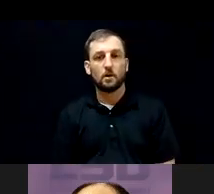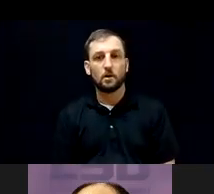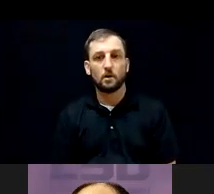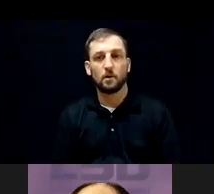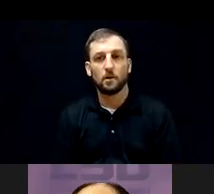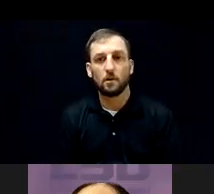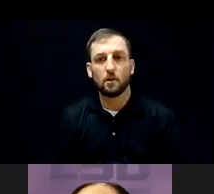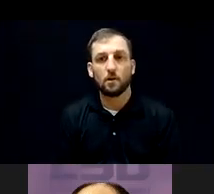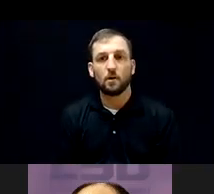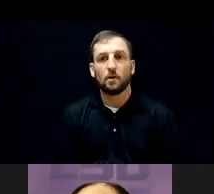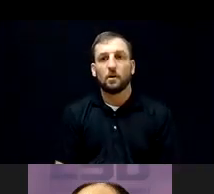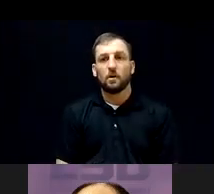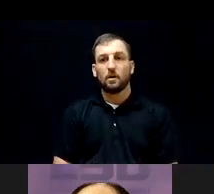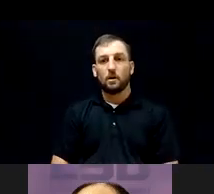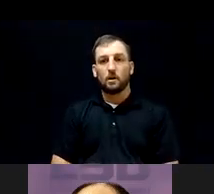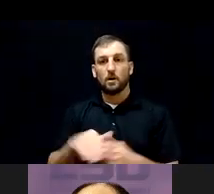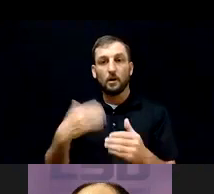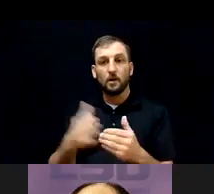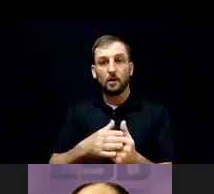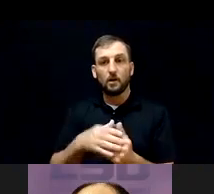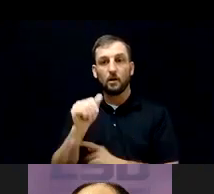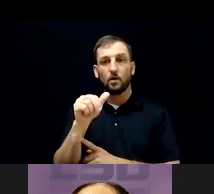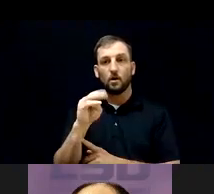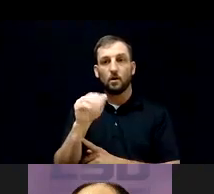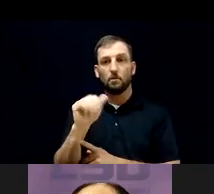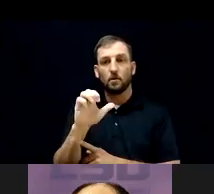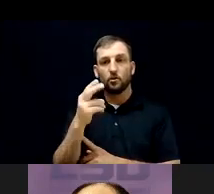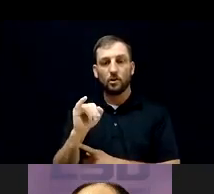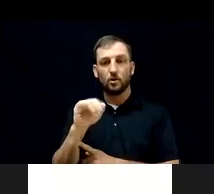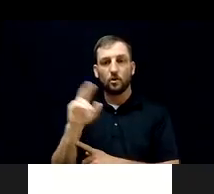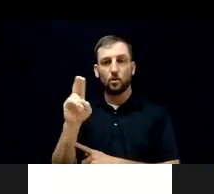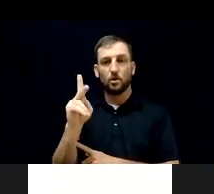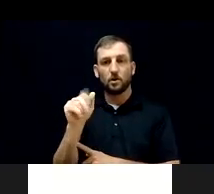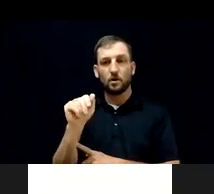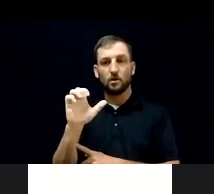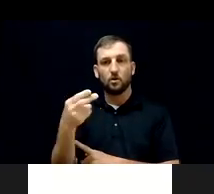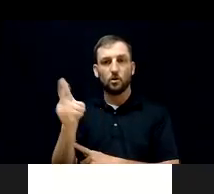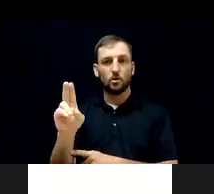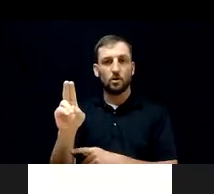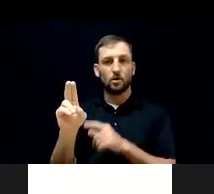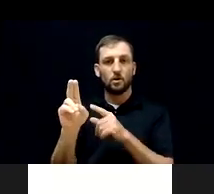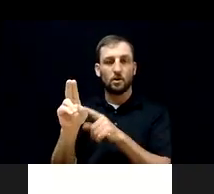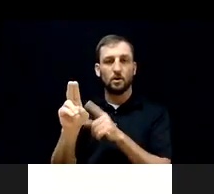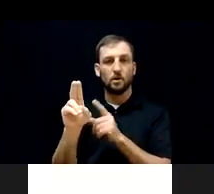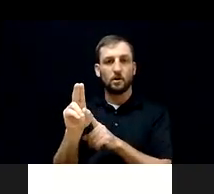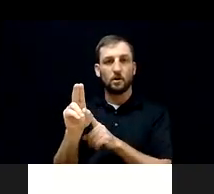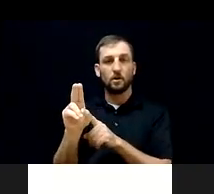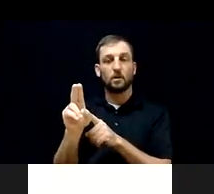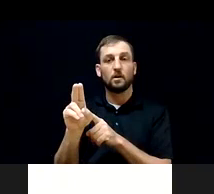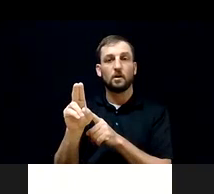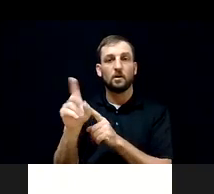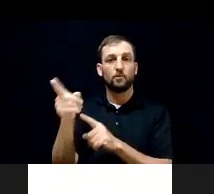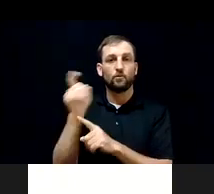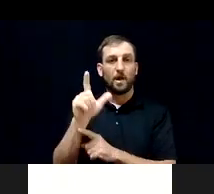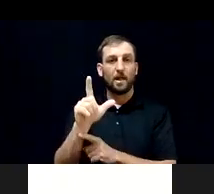Next, we have Amarachi Ukachu, and she is from